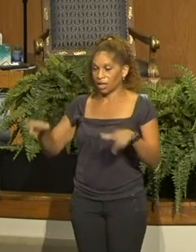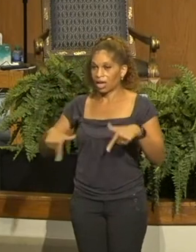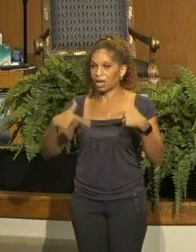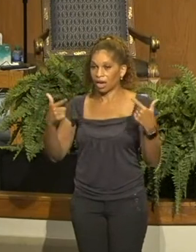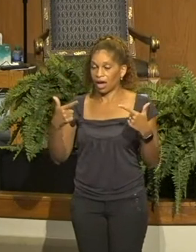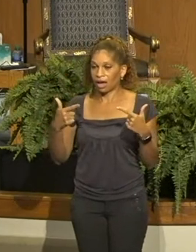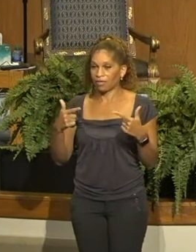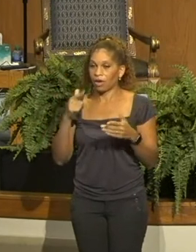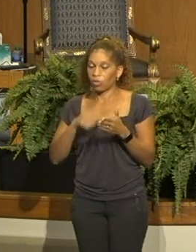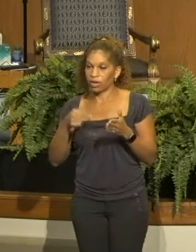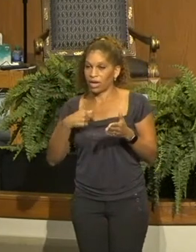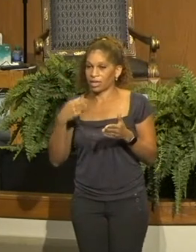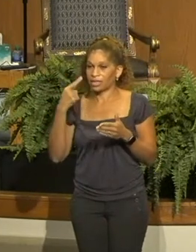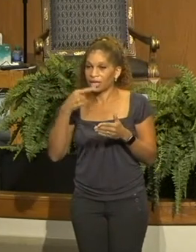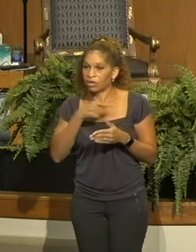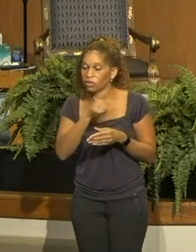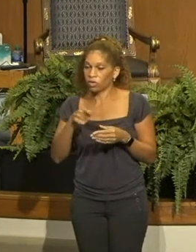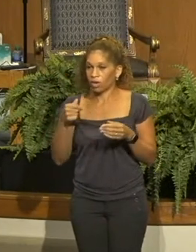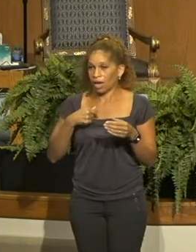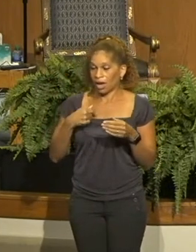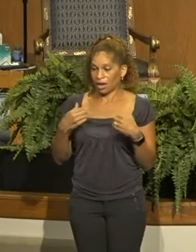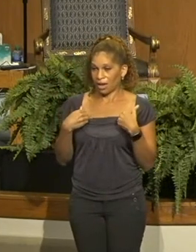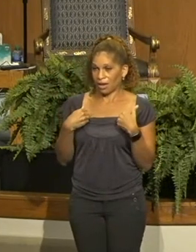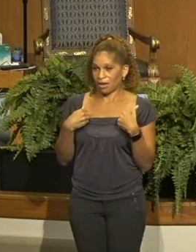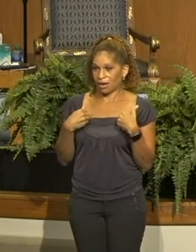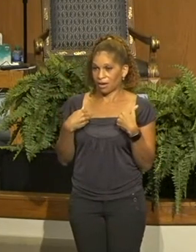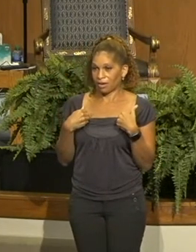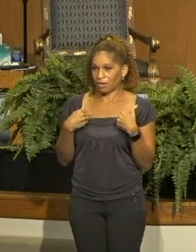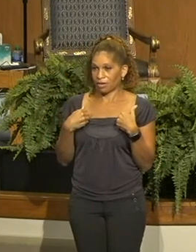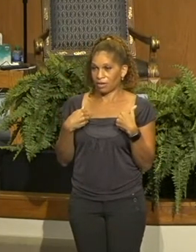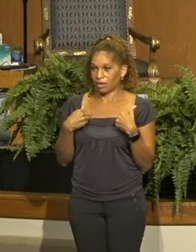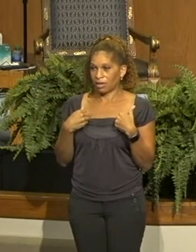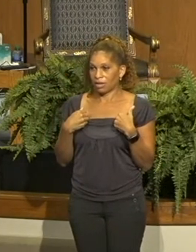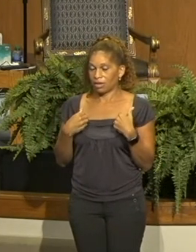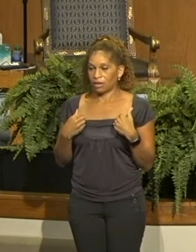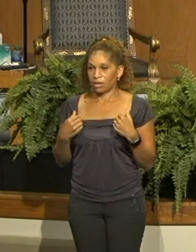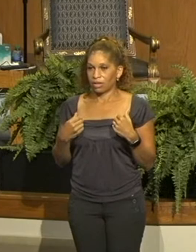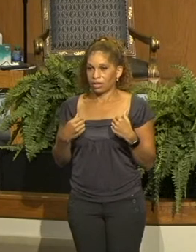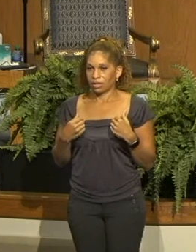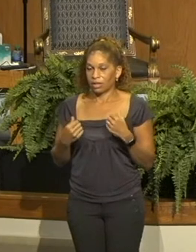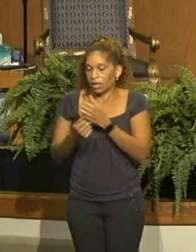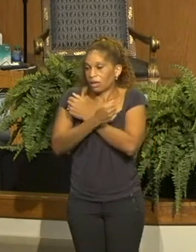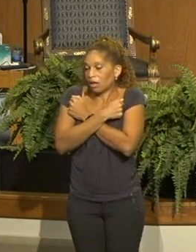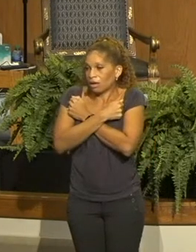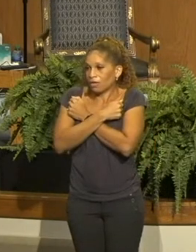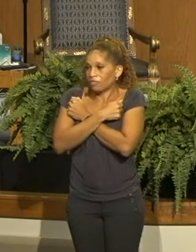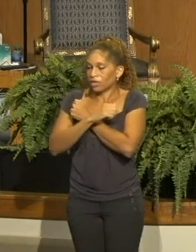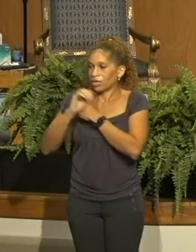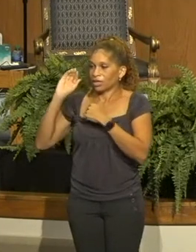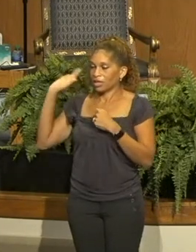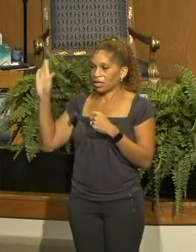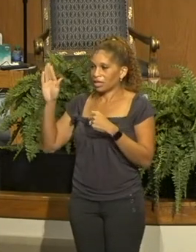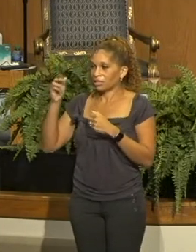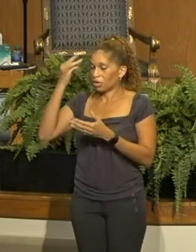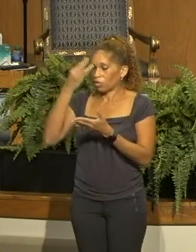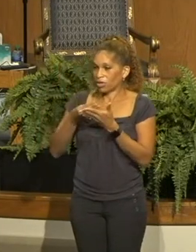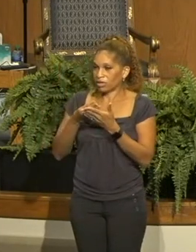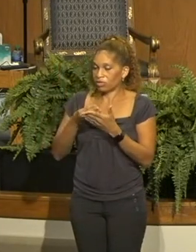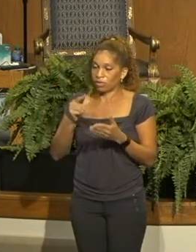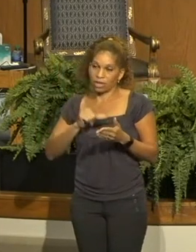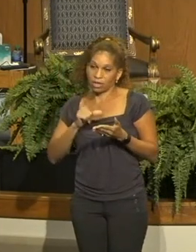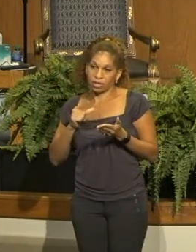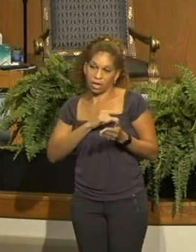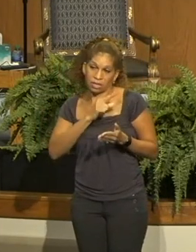What I can tell you is I have admired his witness for the gospel of Jesus